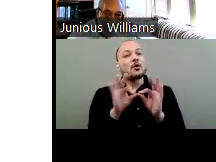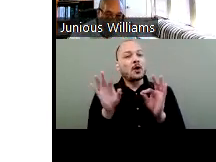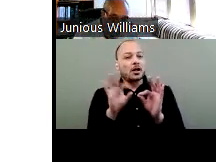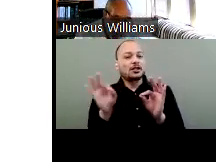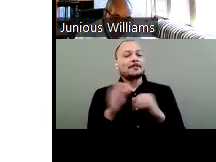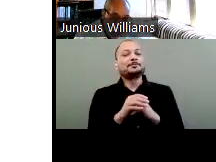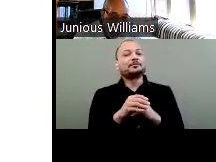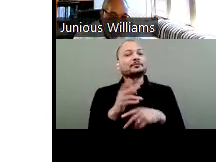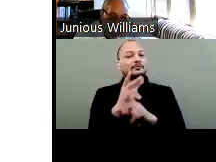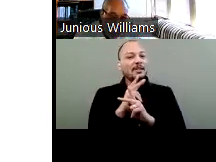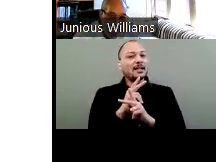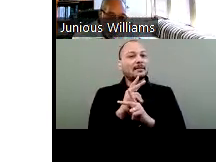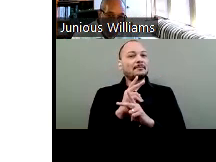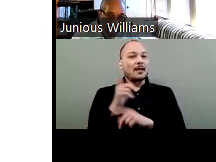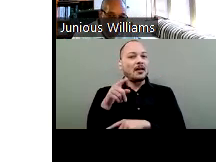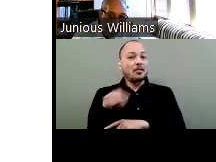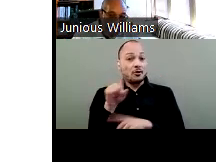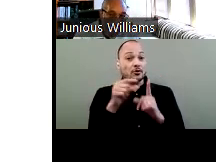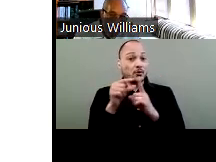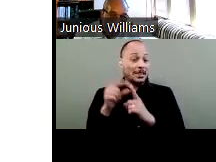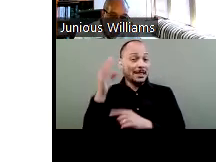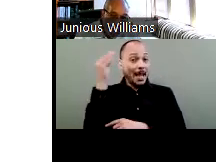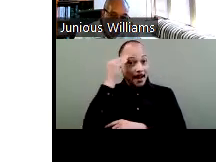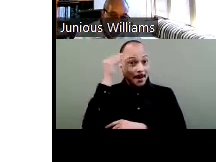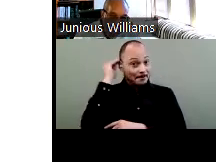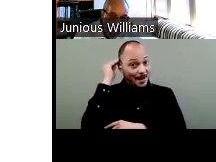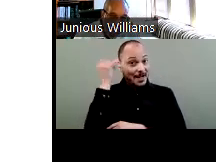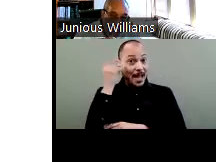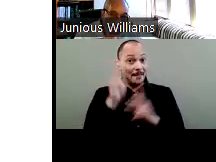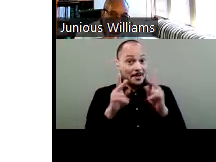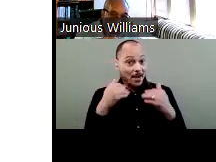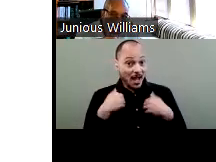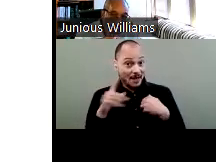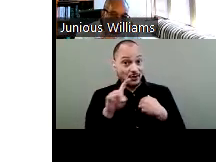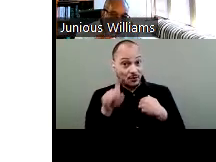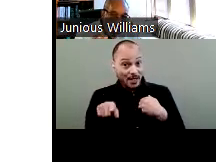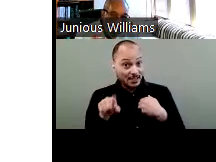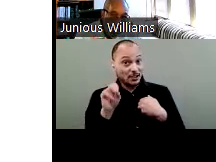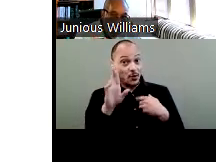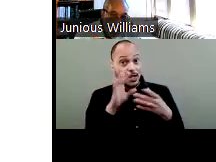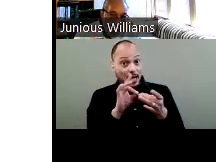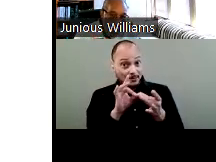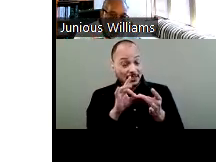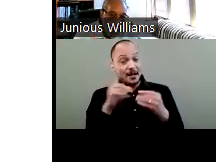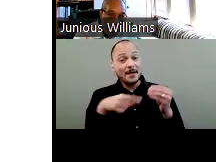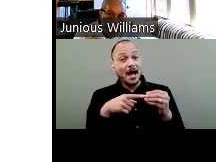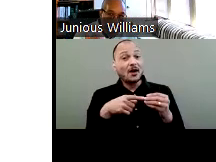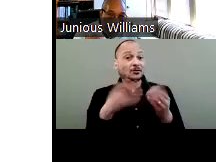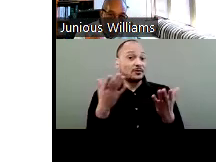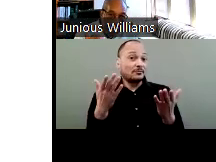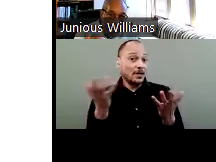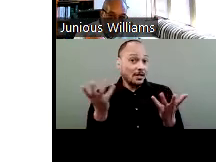want to keep those in mind. So if people have questions as we go on, or comments about this